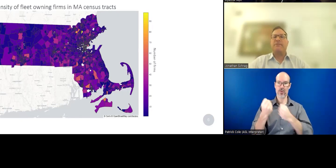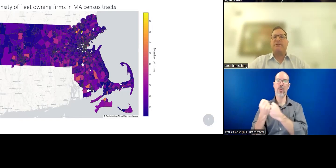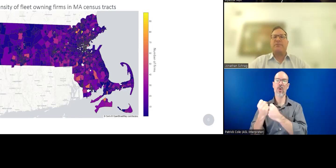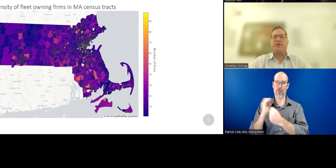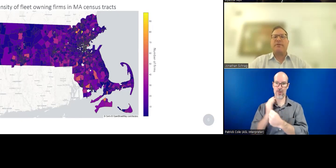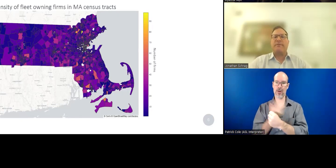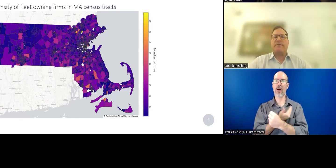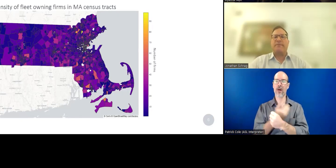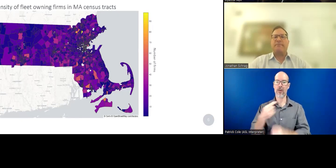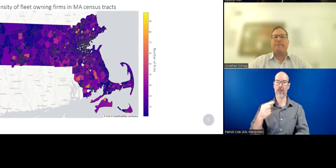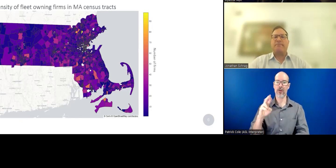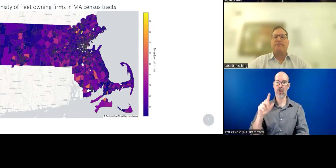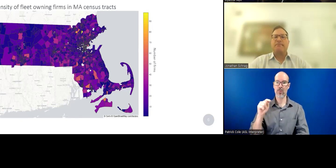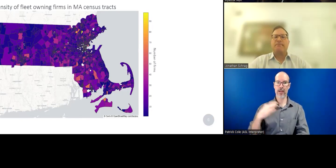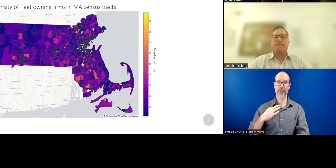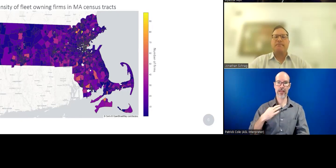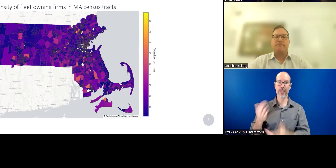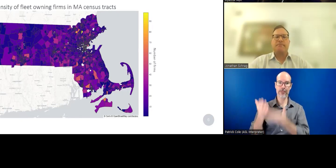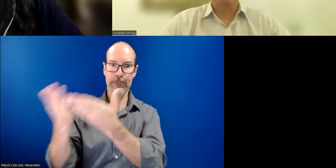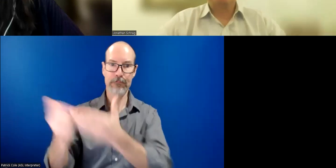Great, thank you. Yes.